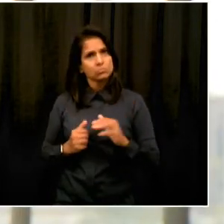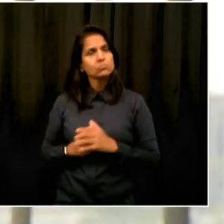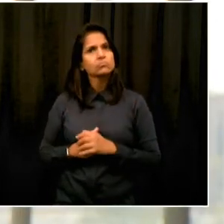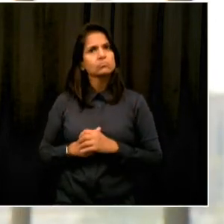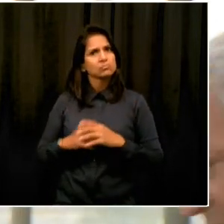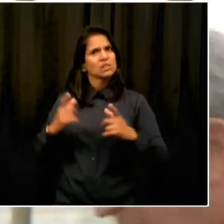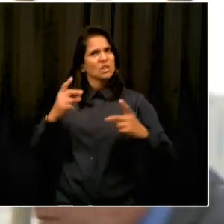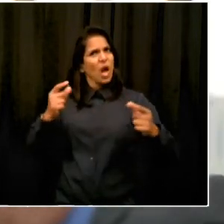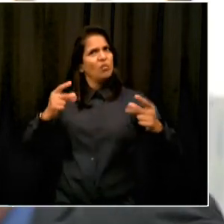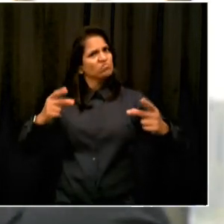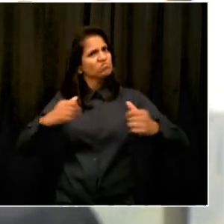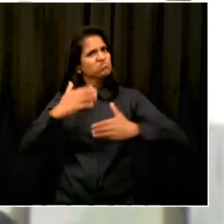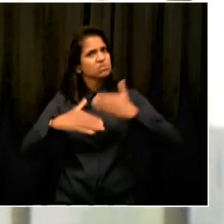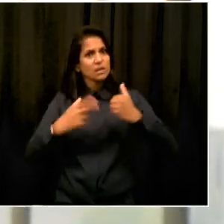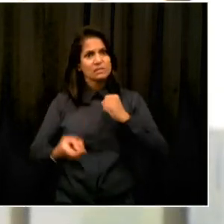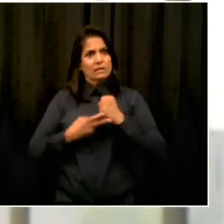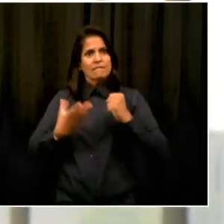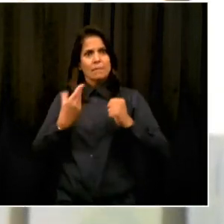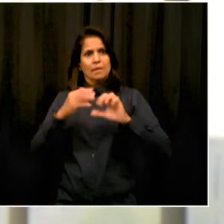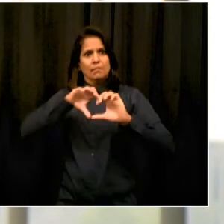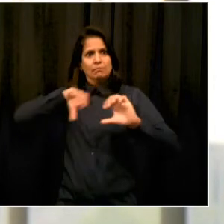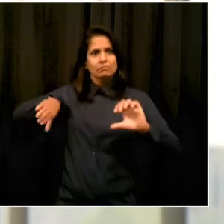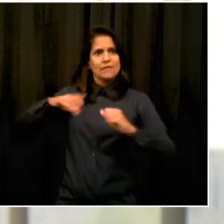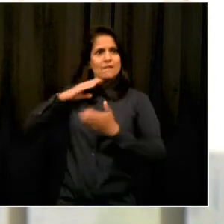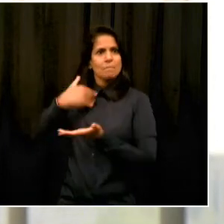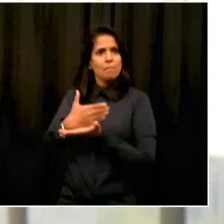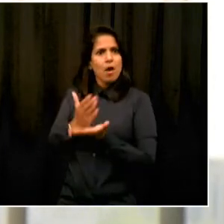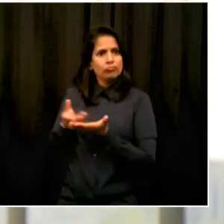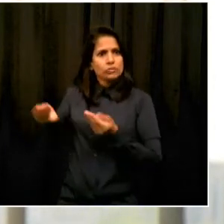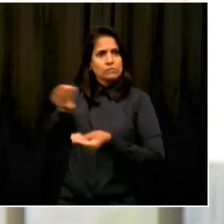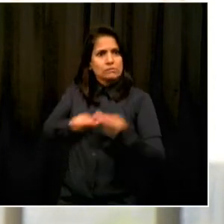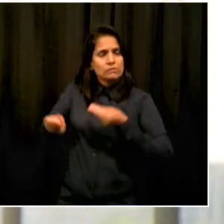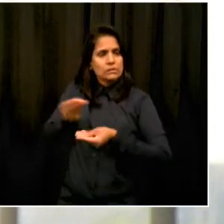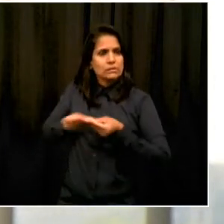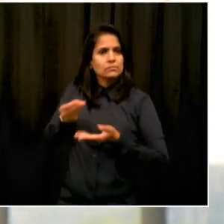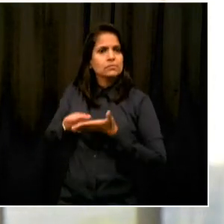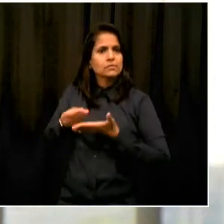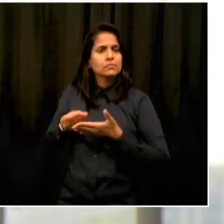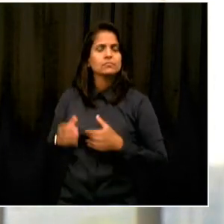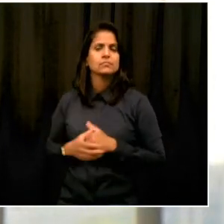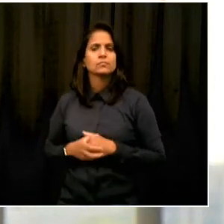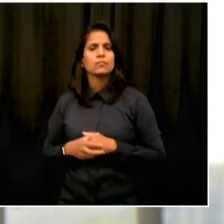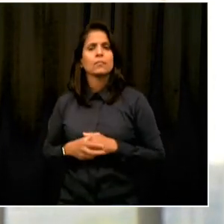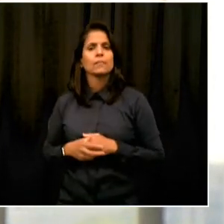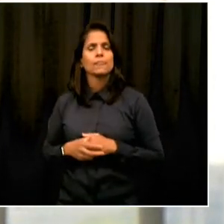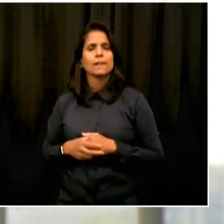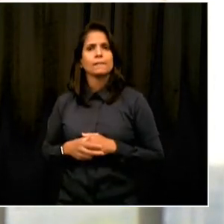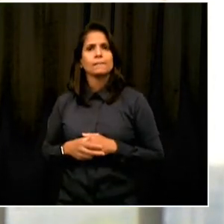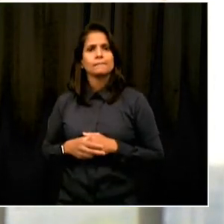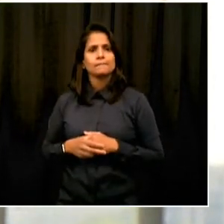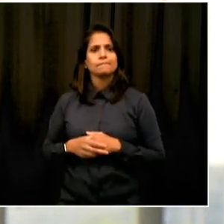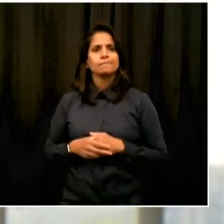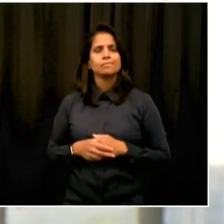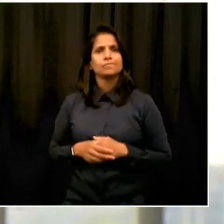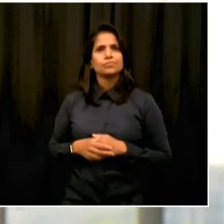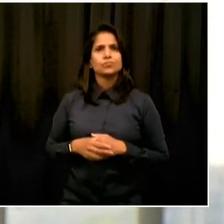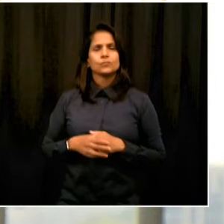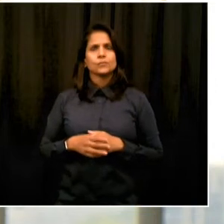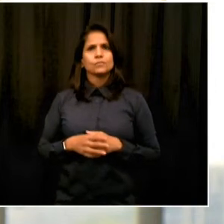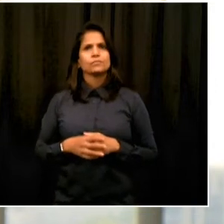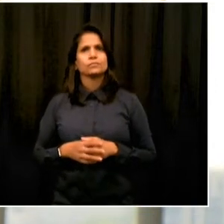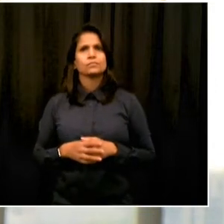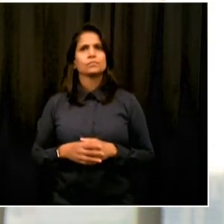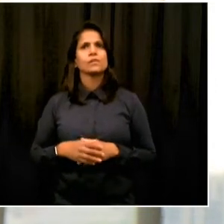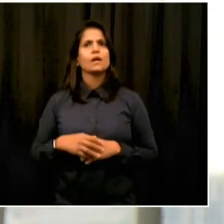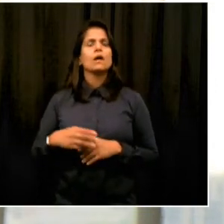Yeah, I also noticed that you didn't mention crime when you were talking about your vision for the health and economic recovery. Why not incorporate, when you're talking